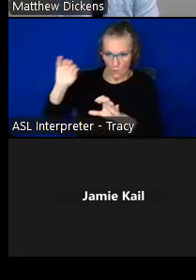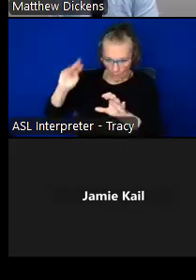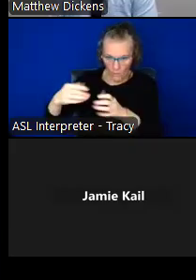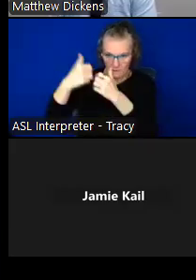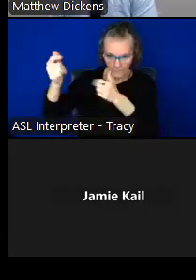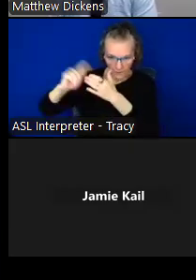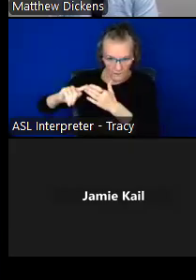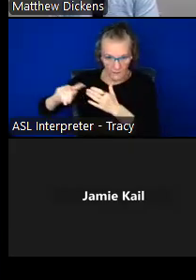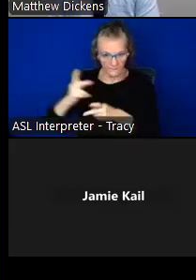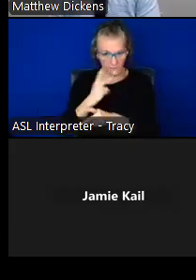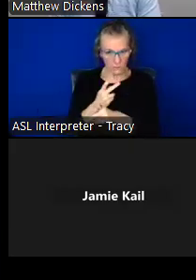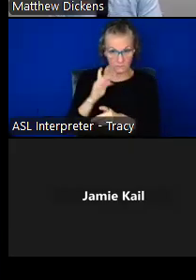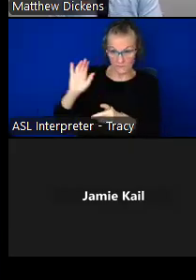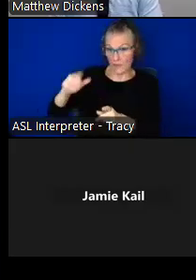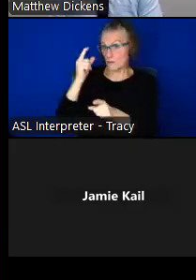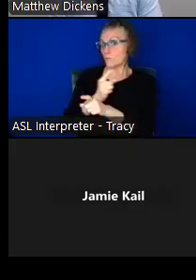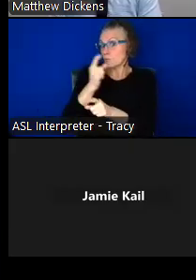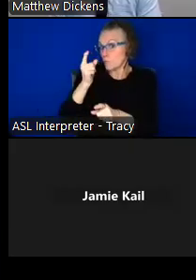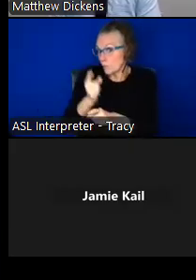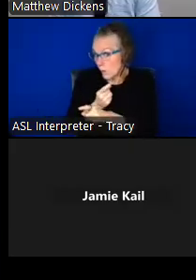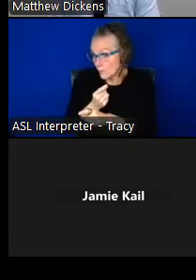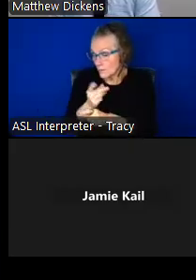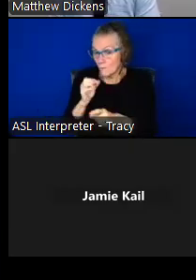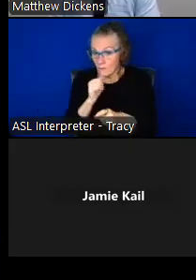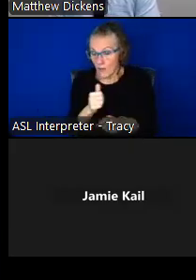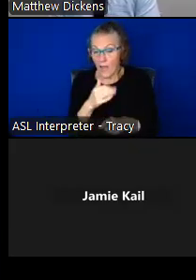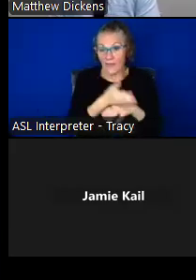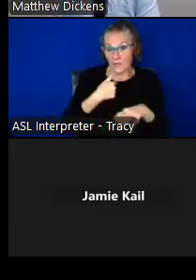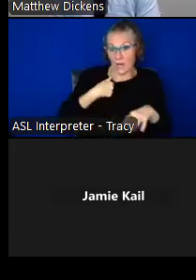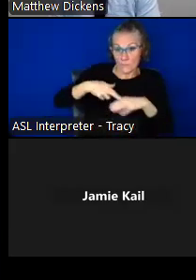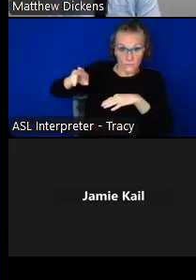investigation, determine if that's appropriate referral. Once we make the referral,